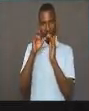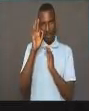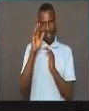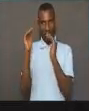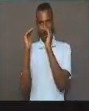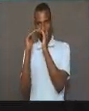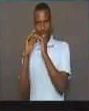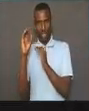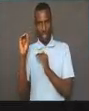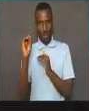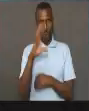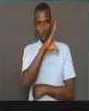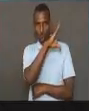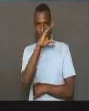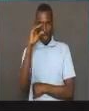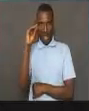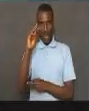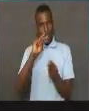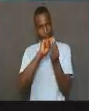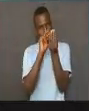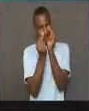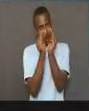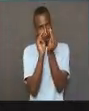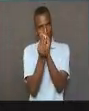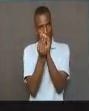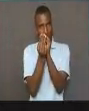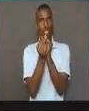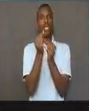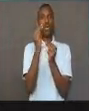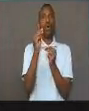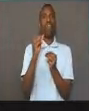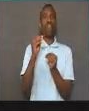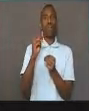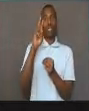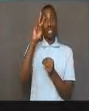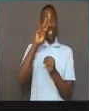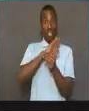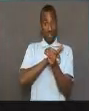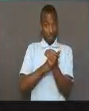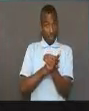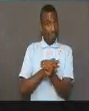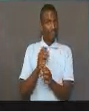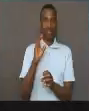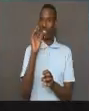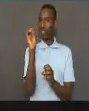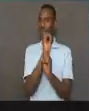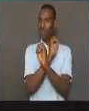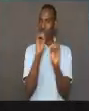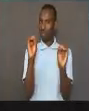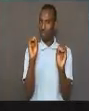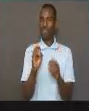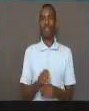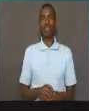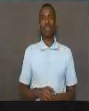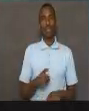and the moment of a couple is not 0 and has